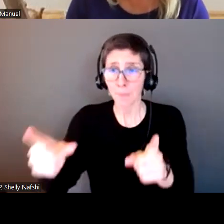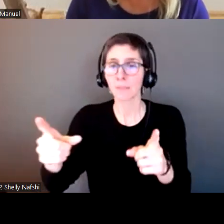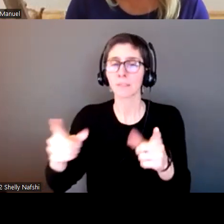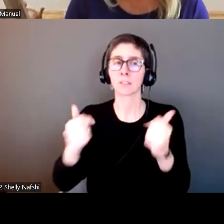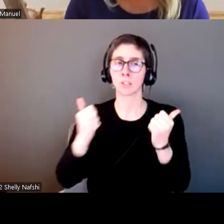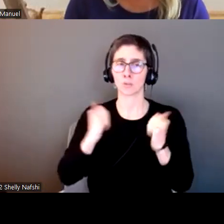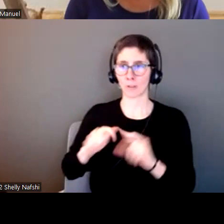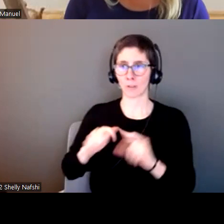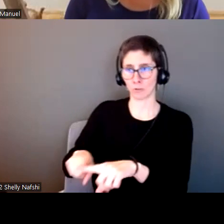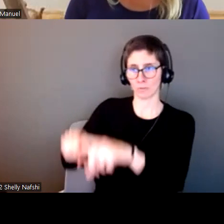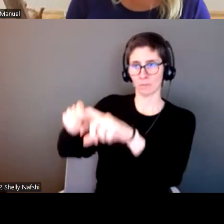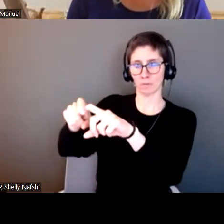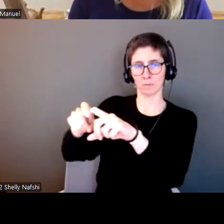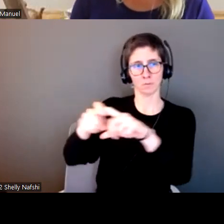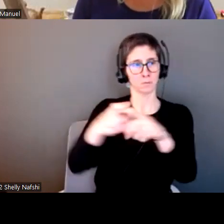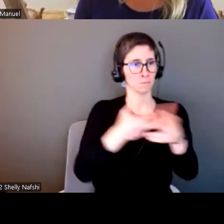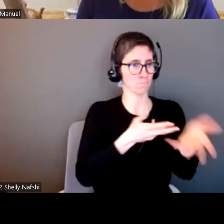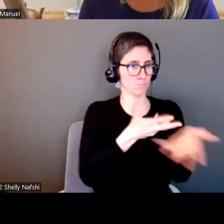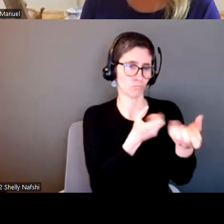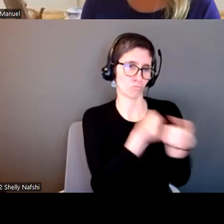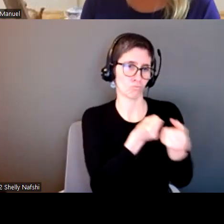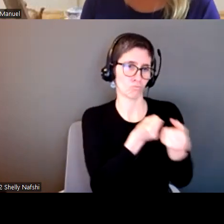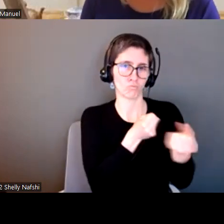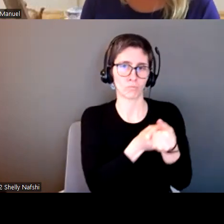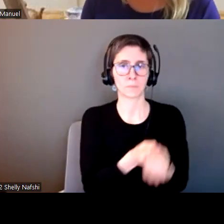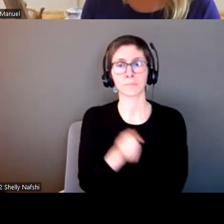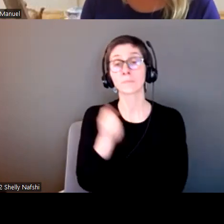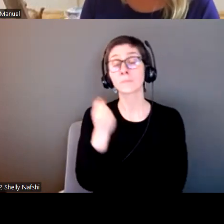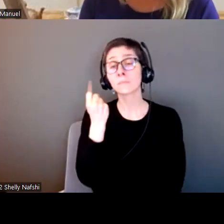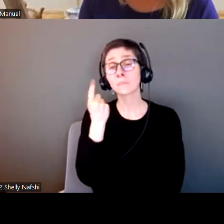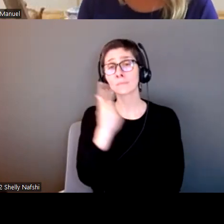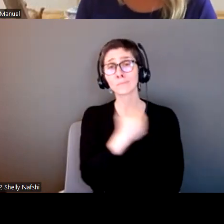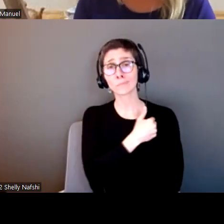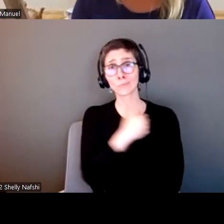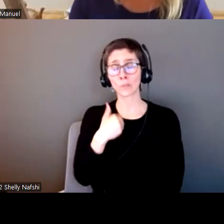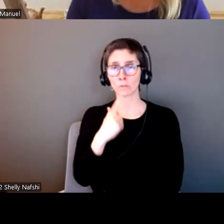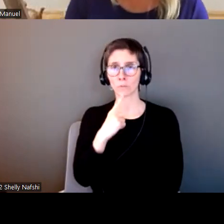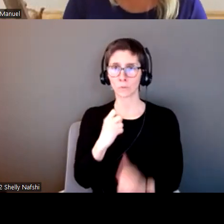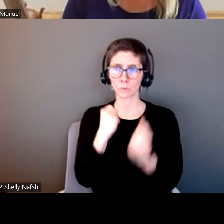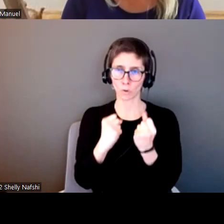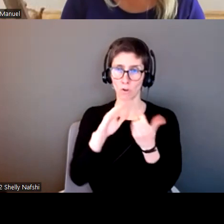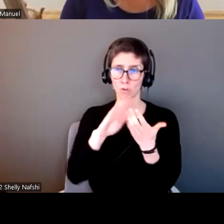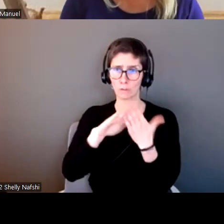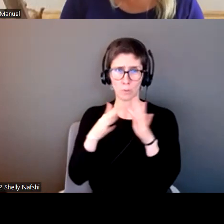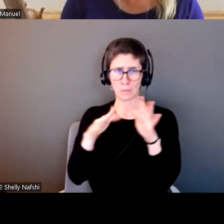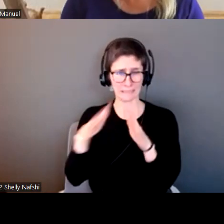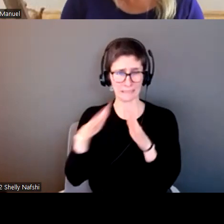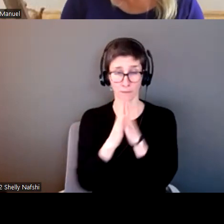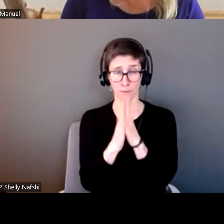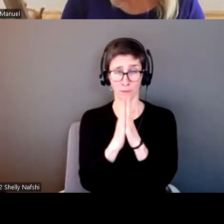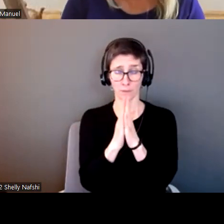time away. Of course, Toronto is a very urban environment, and the people that we work